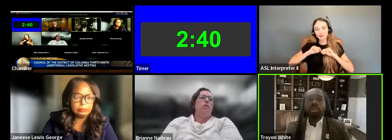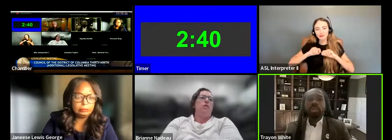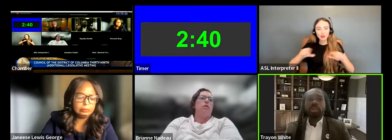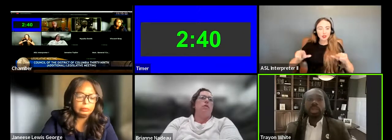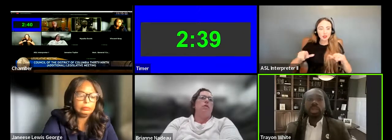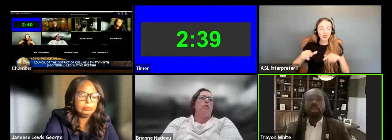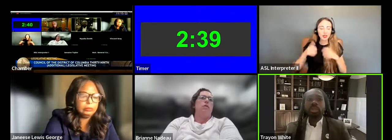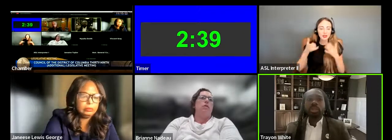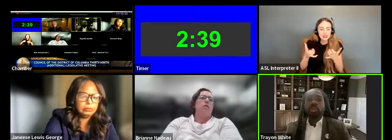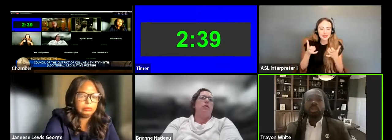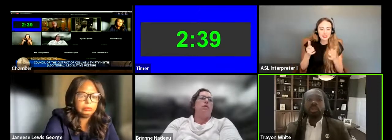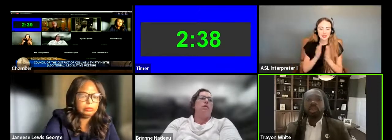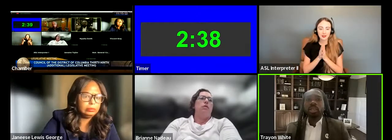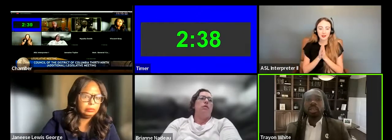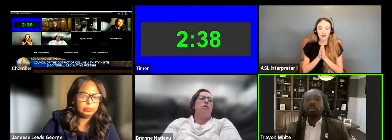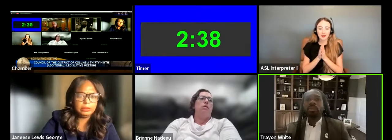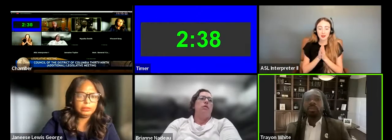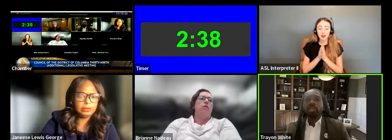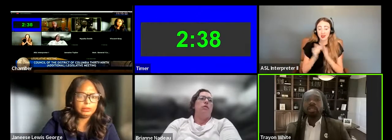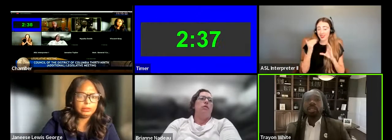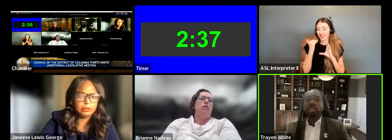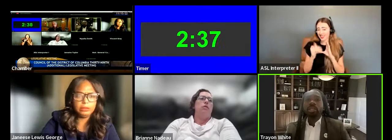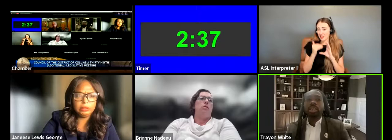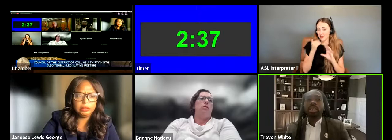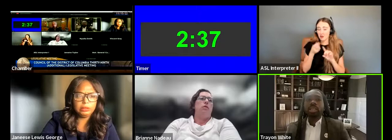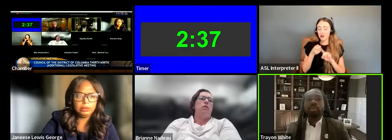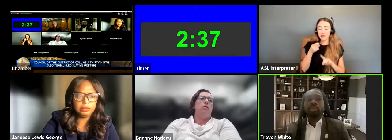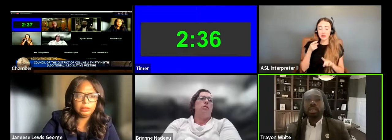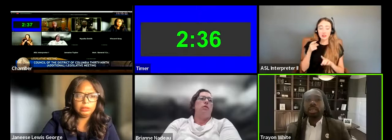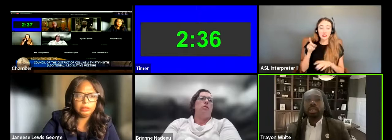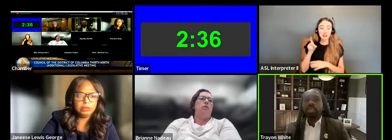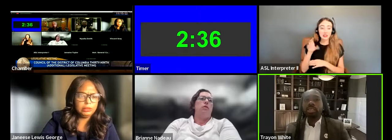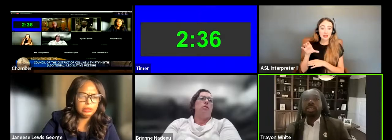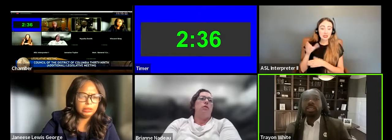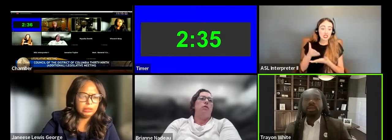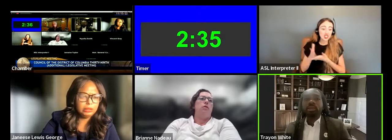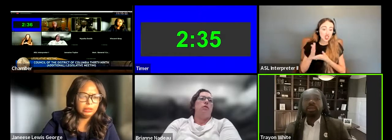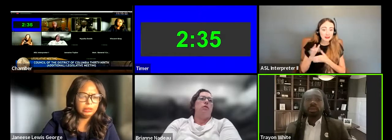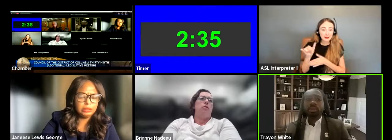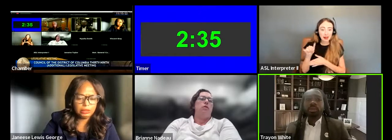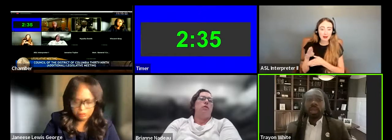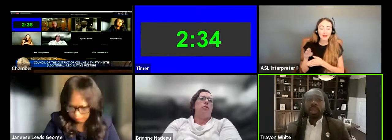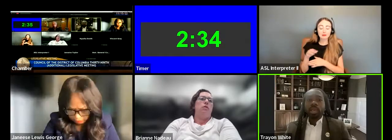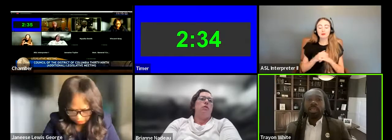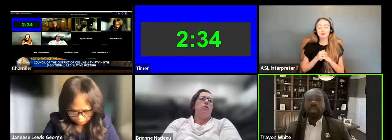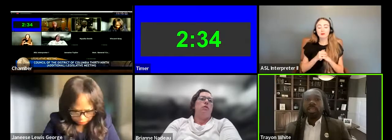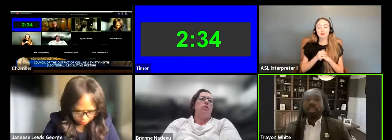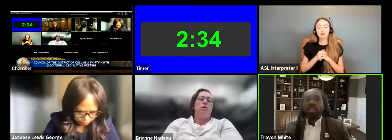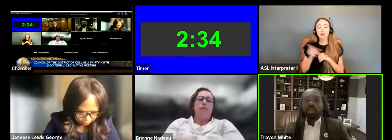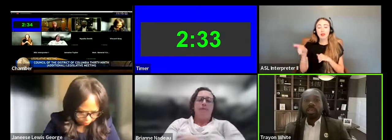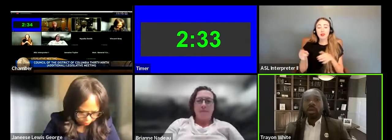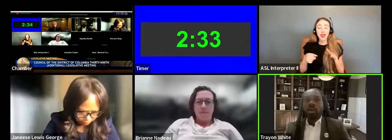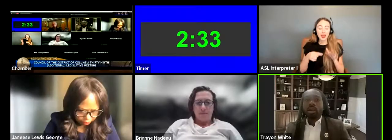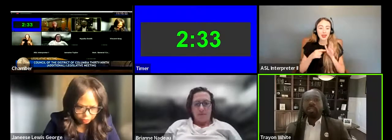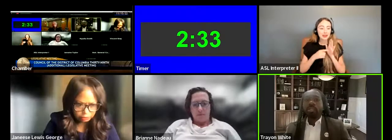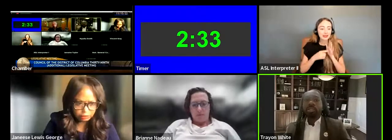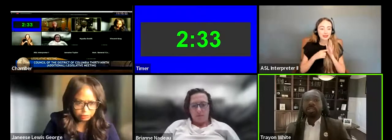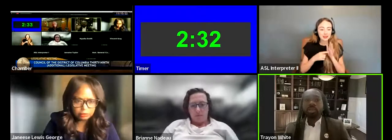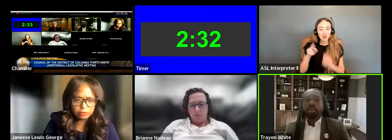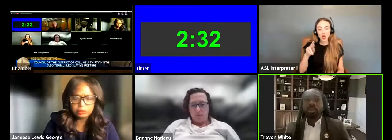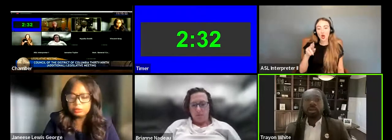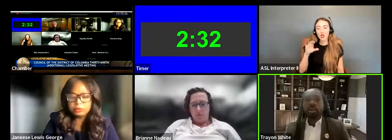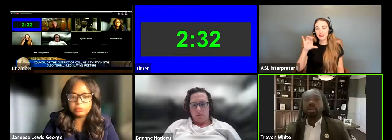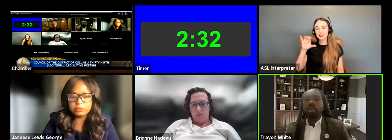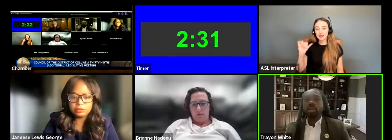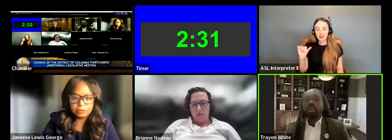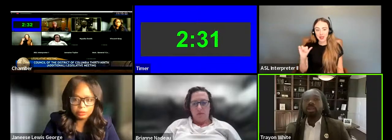amendment today, and also the email by the DC Justice Lab and CJCC. As they indicated, the